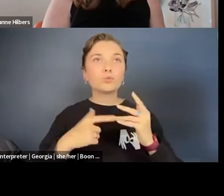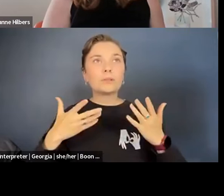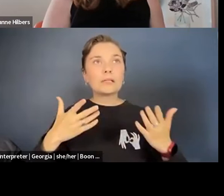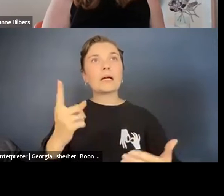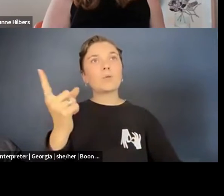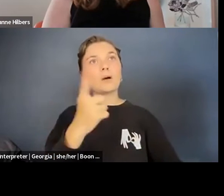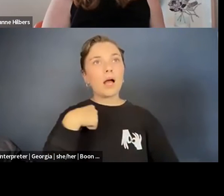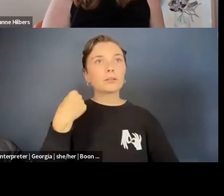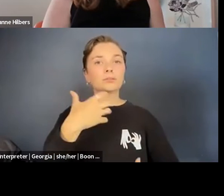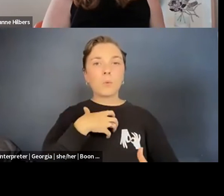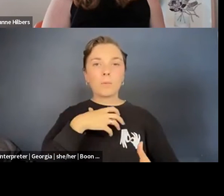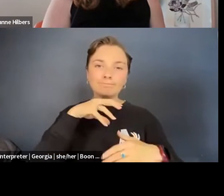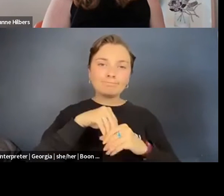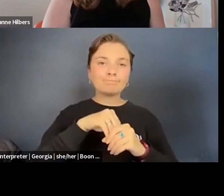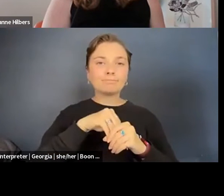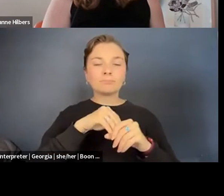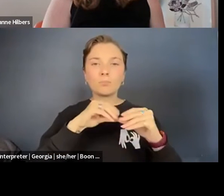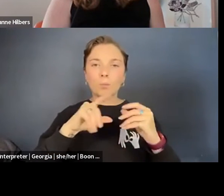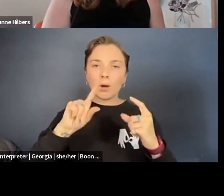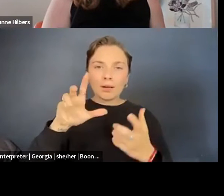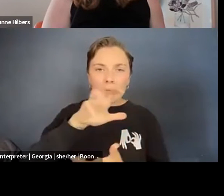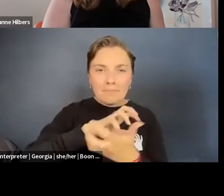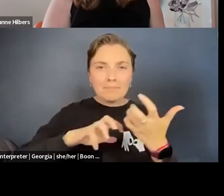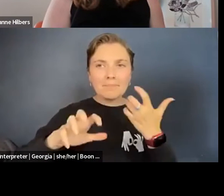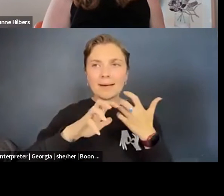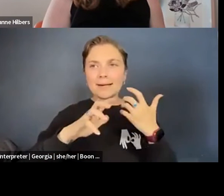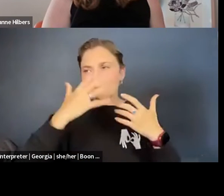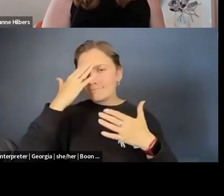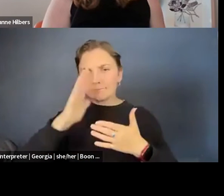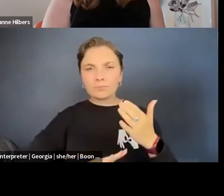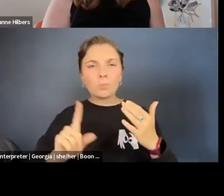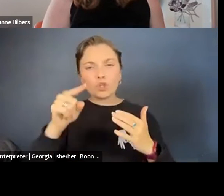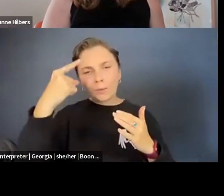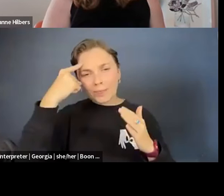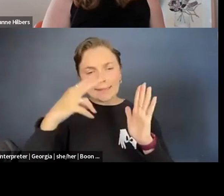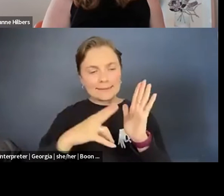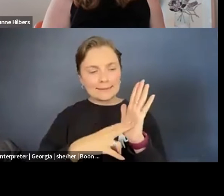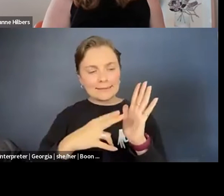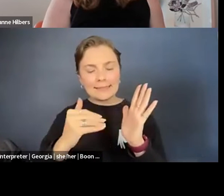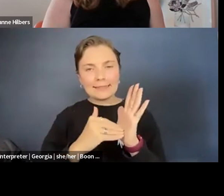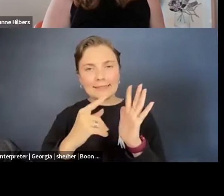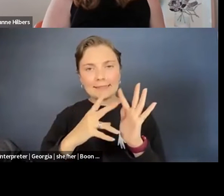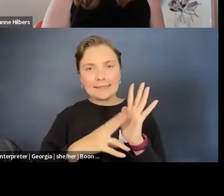to engage in the complexities of the experience? Zenith, what are your thoughts about that?